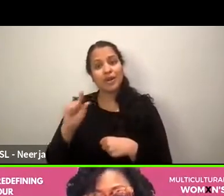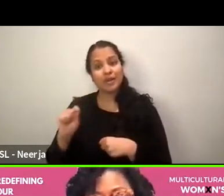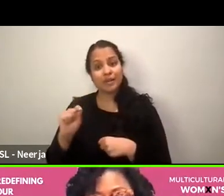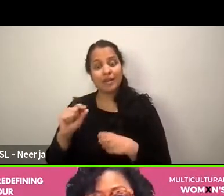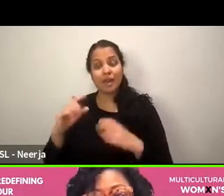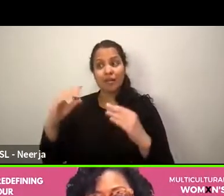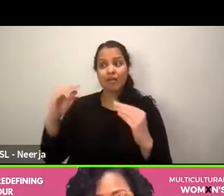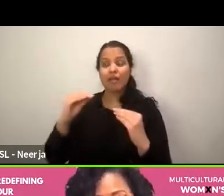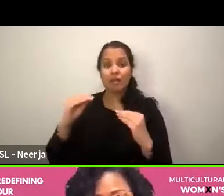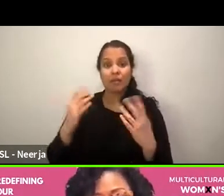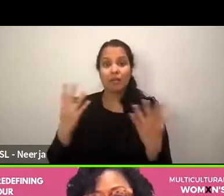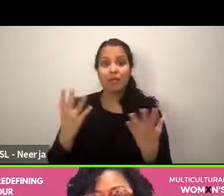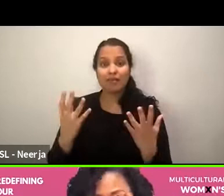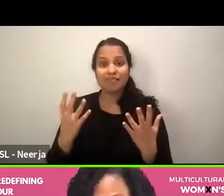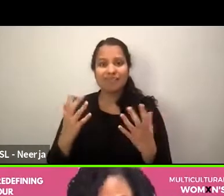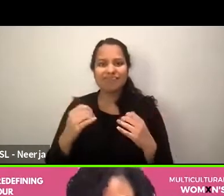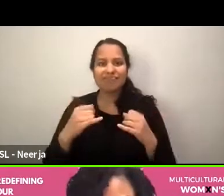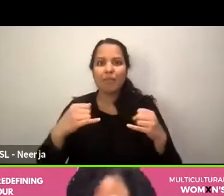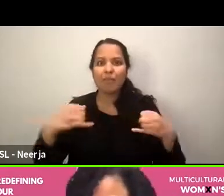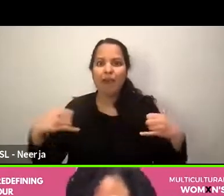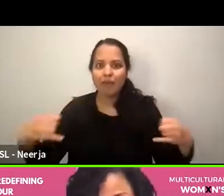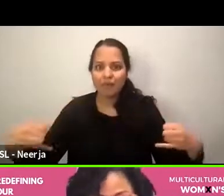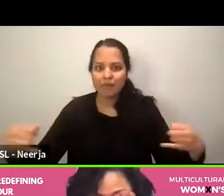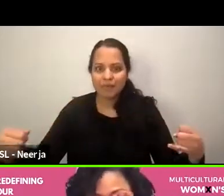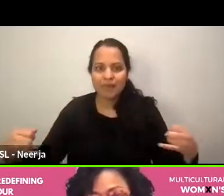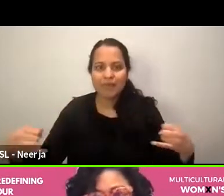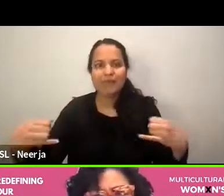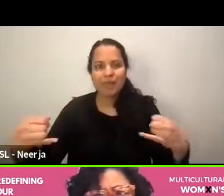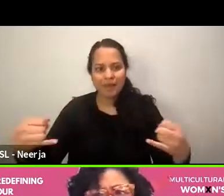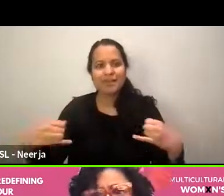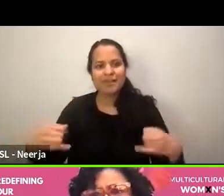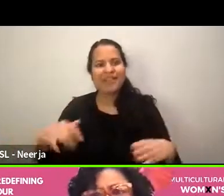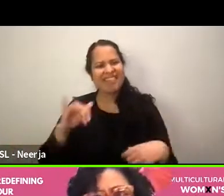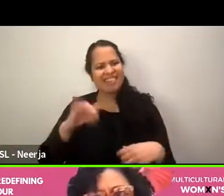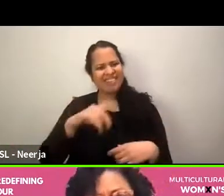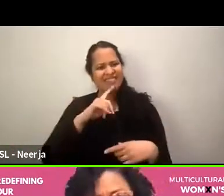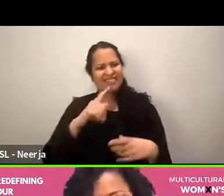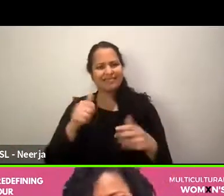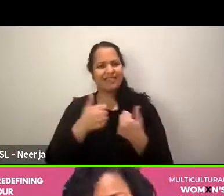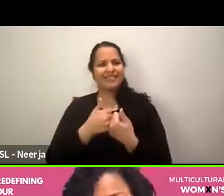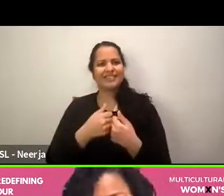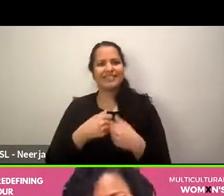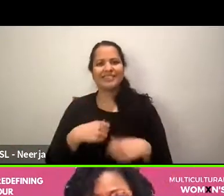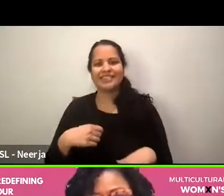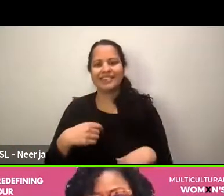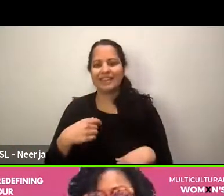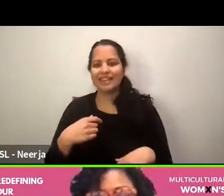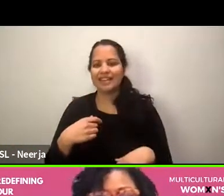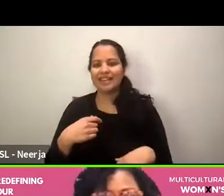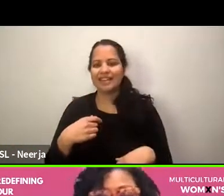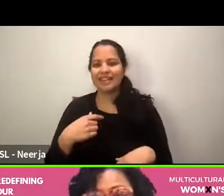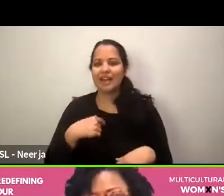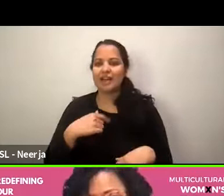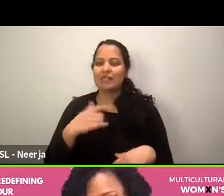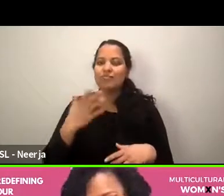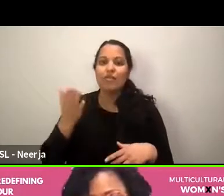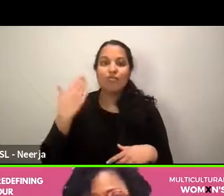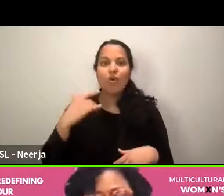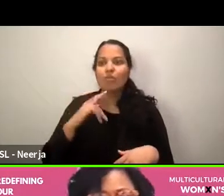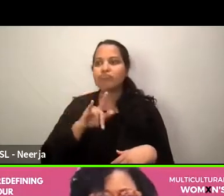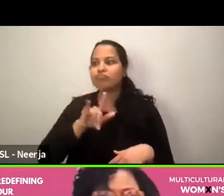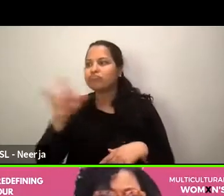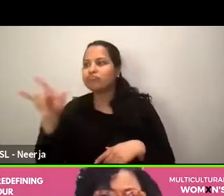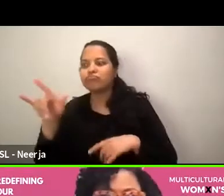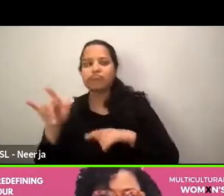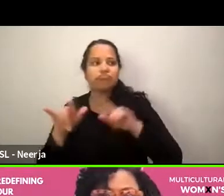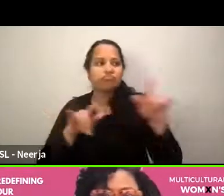been really hard. You know, the other participants, I traveled extensively, you know, so if I was traveling to do a